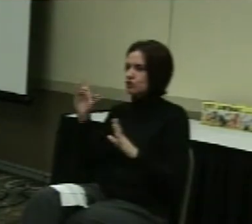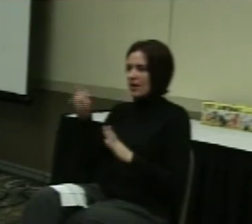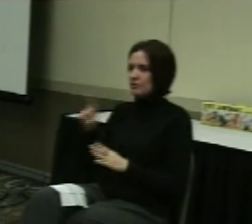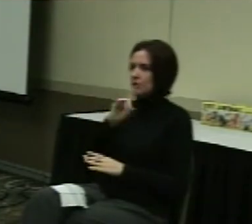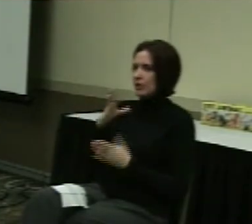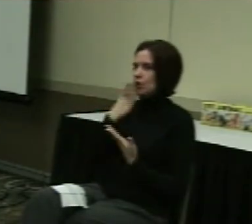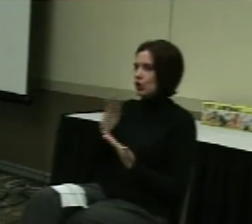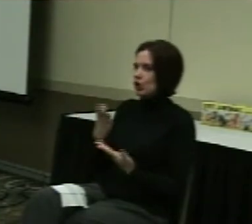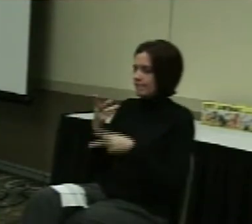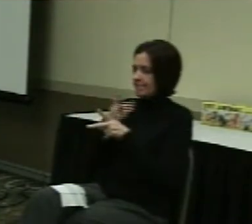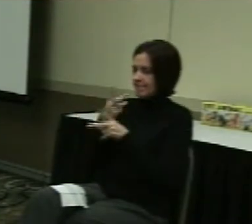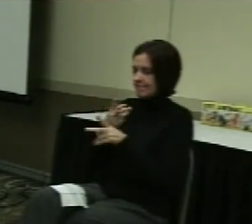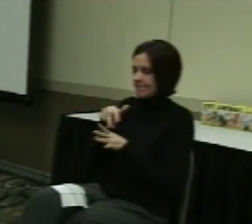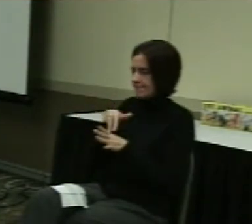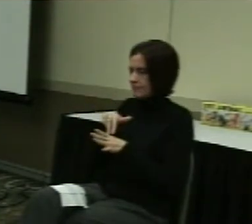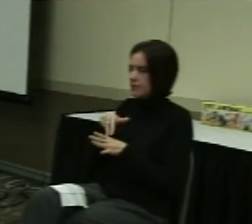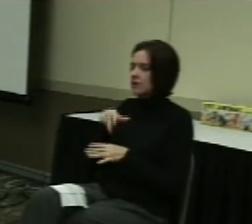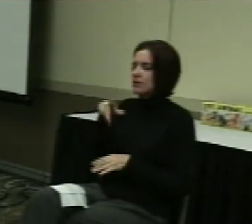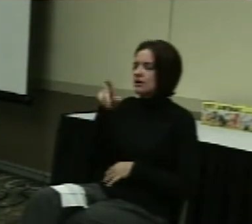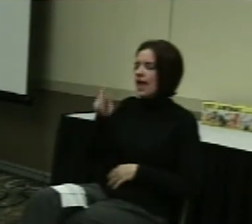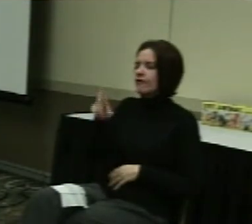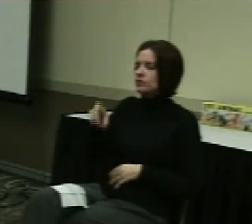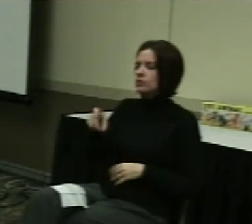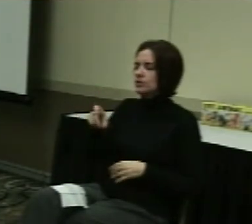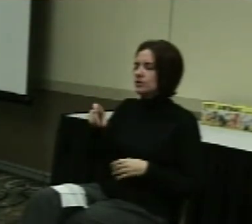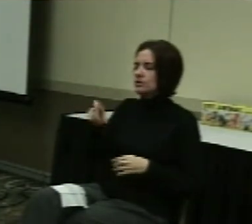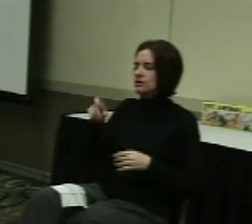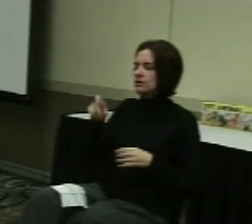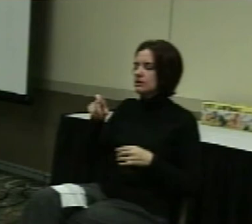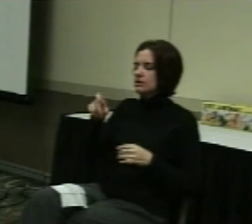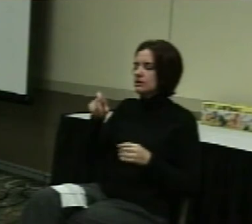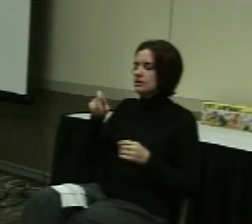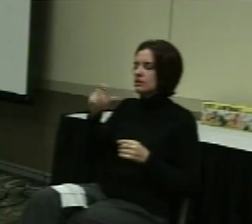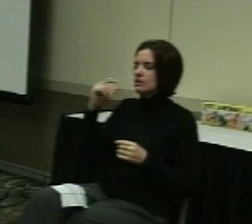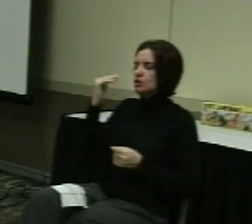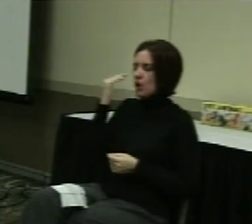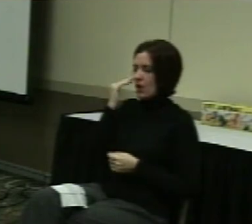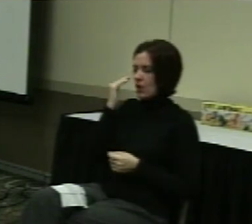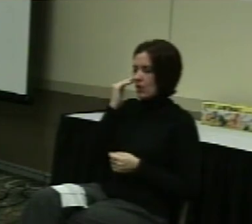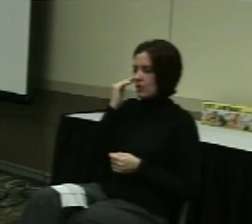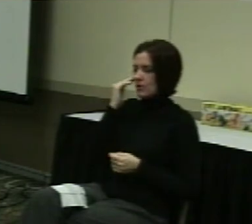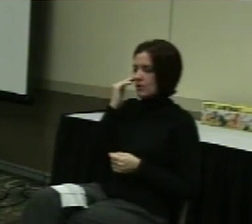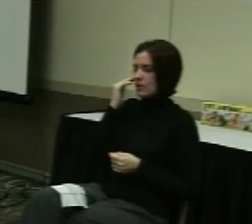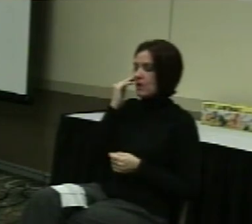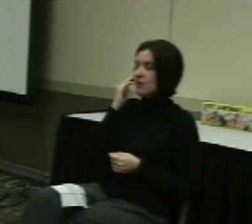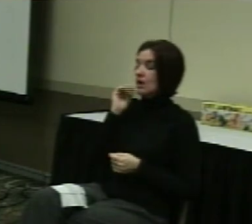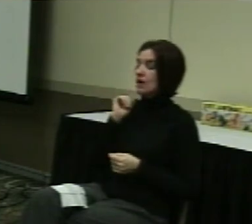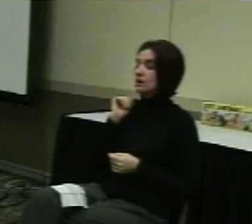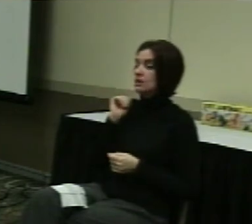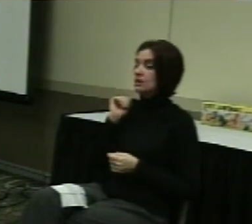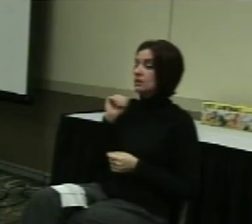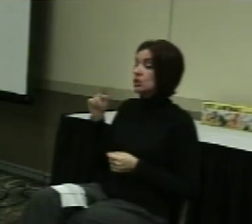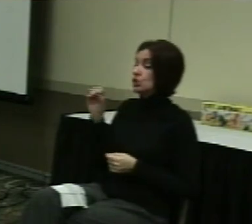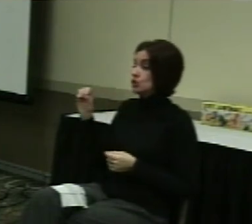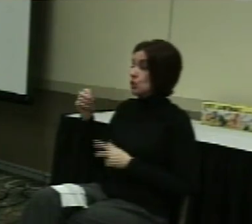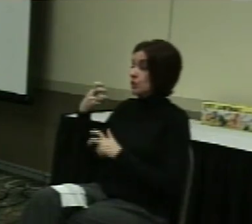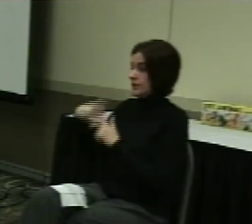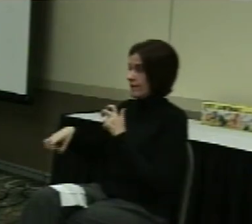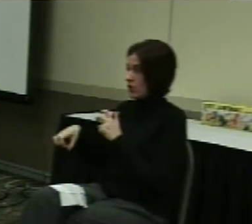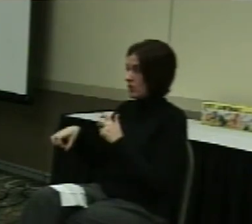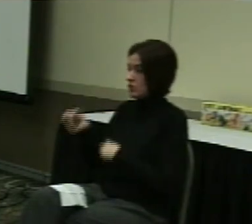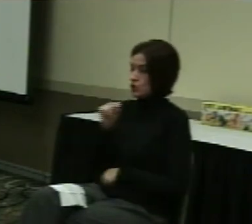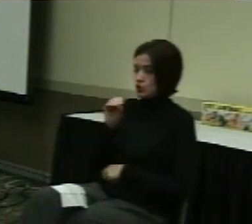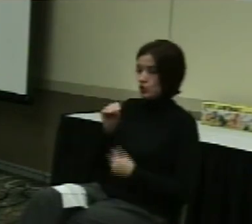such good discerners. You know, they have to know what is too difficult and what is